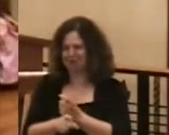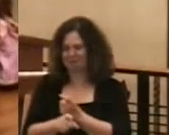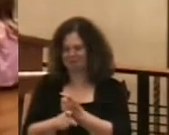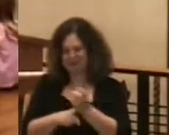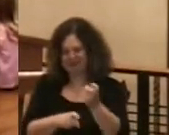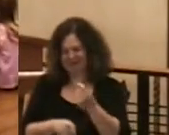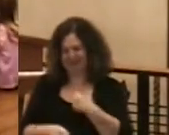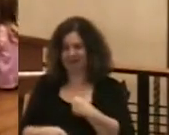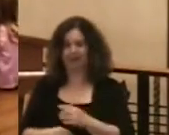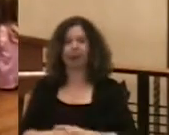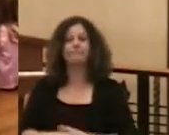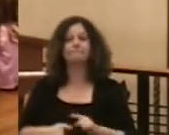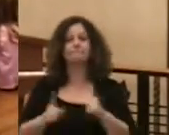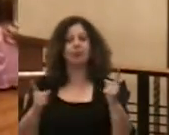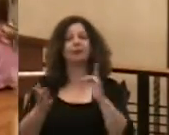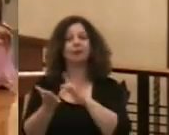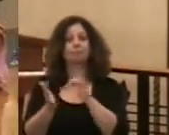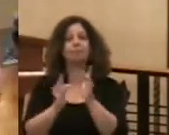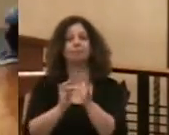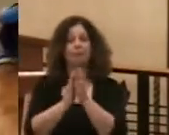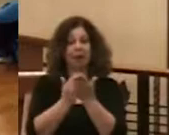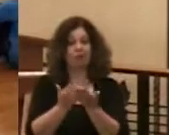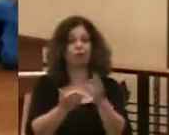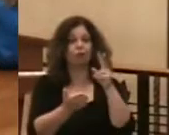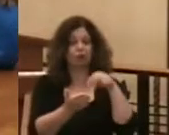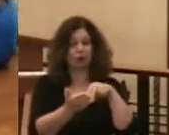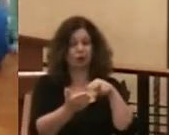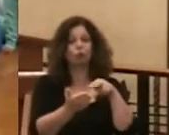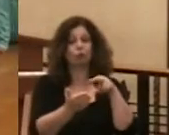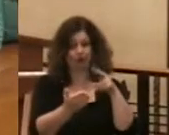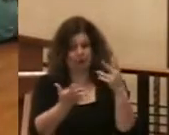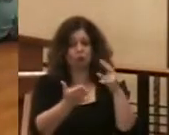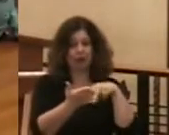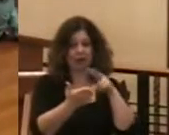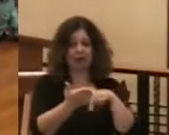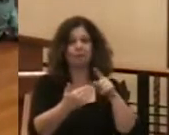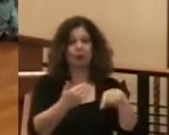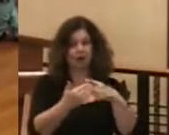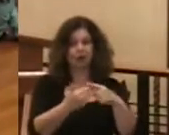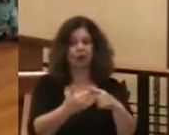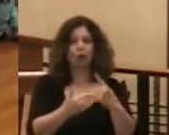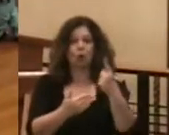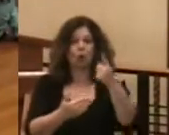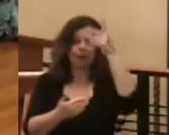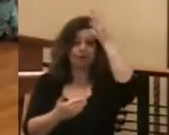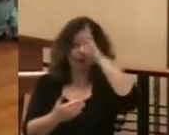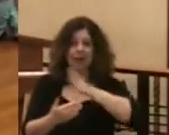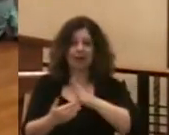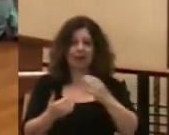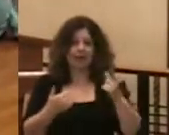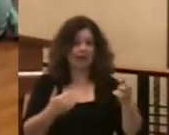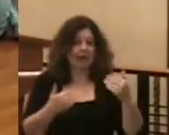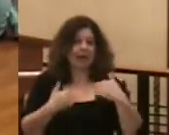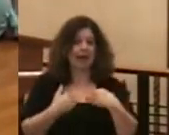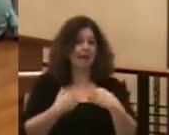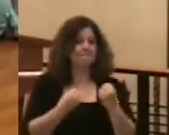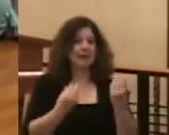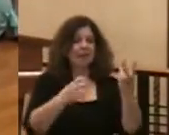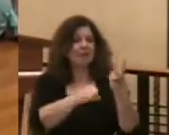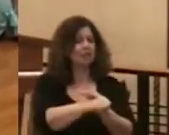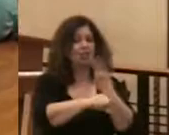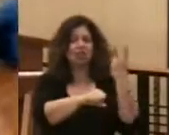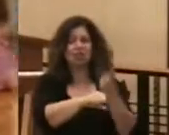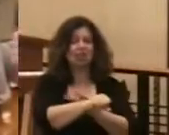But that's exactly what the Bible verses that we just read were all about a guy who had all kinds of